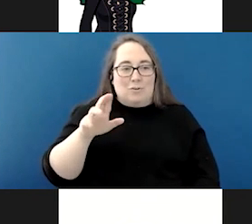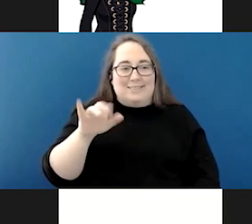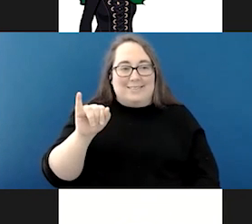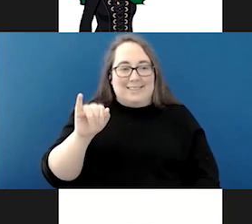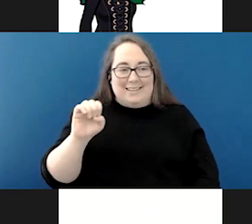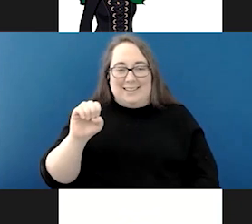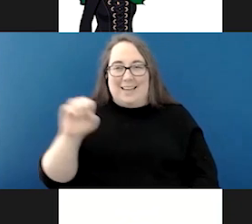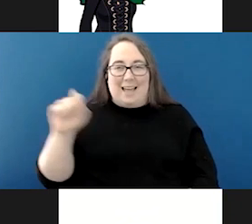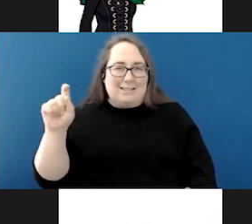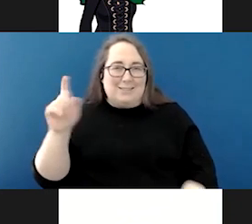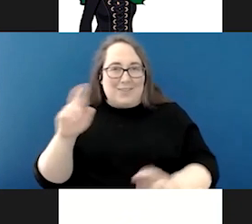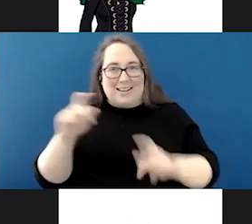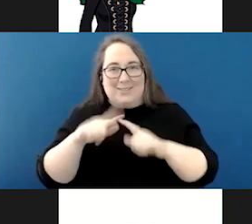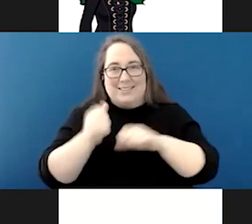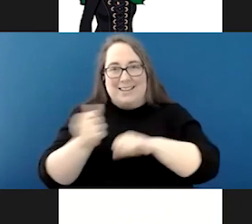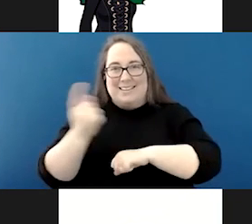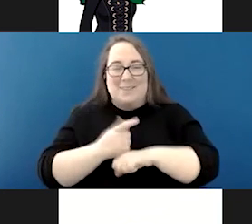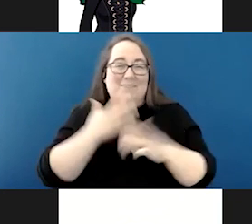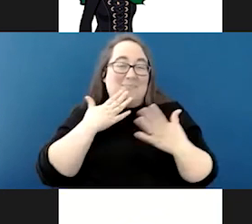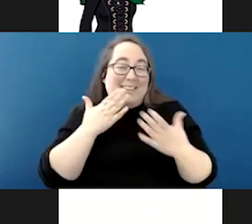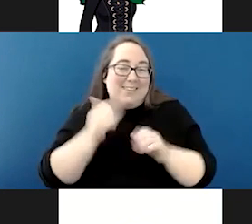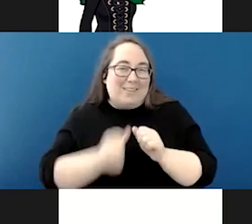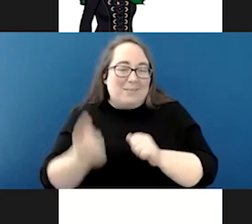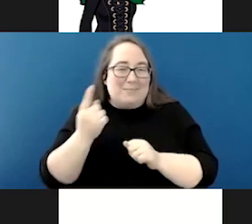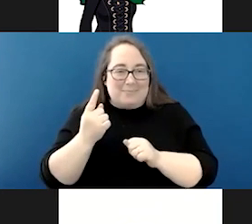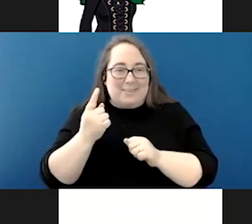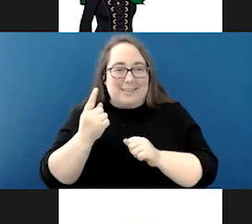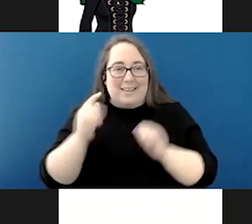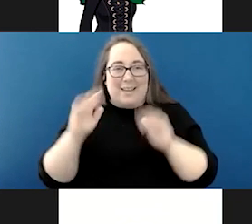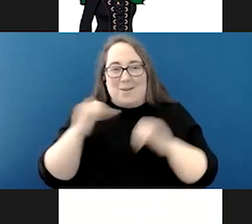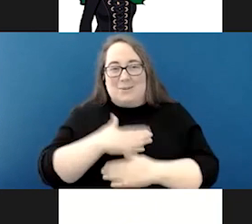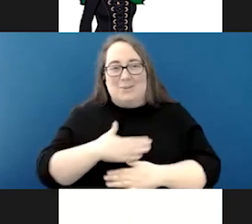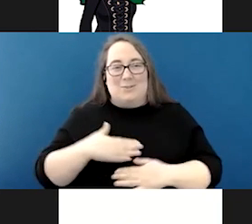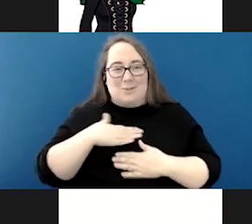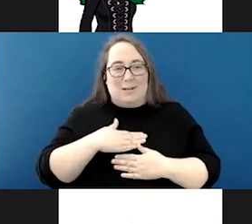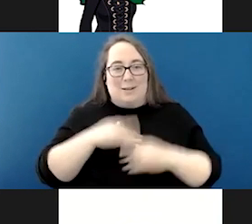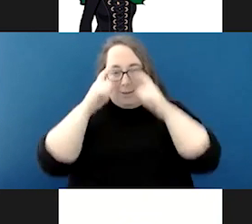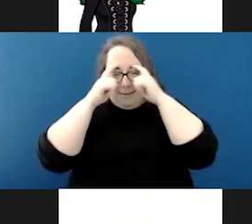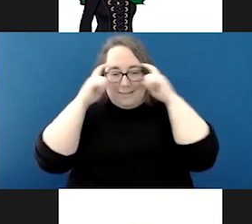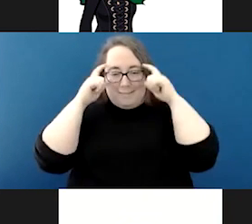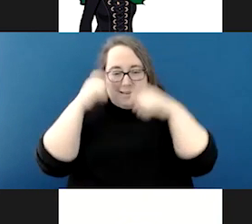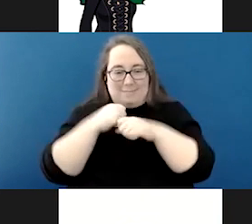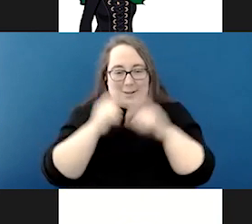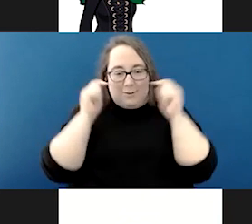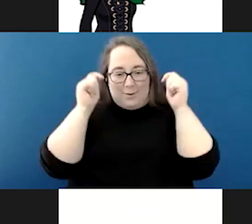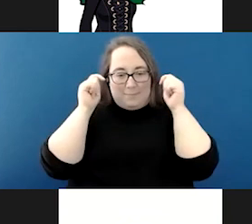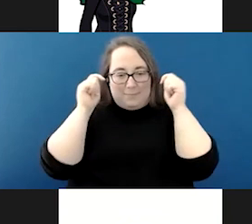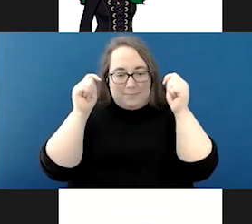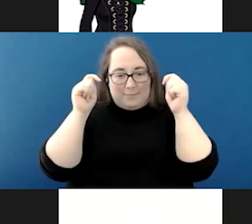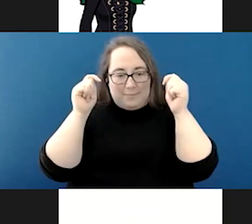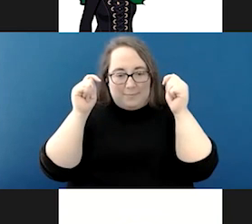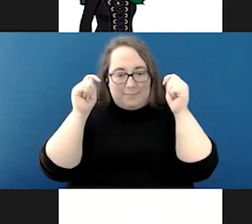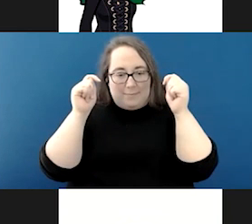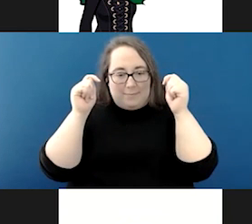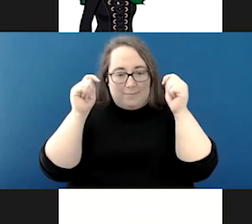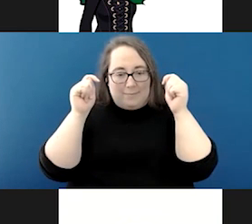day. Thank you, everyone. I hope you enjoyed this mask making tutorial for all superheroes